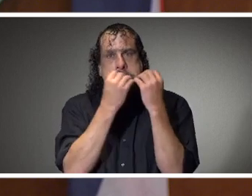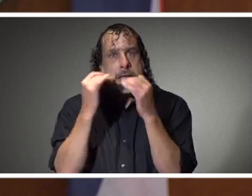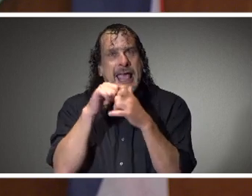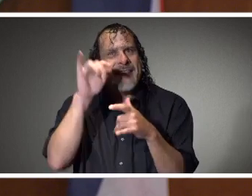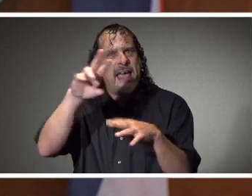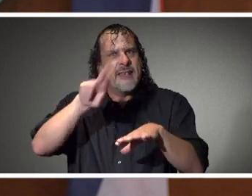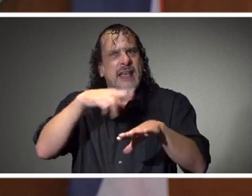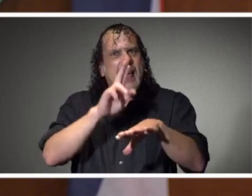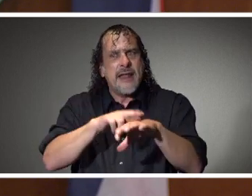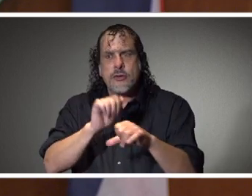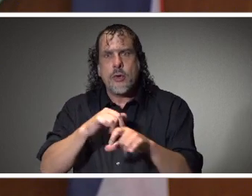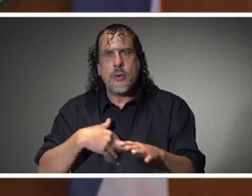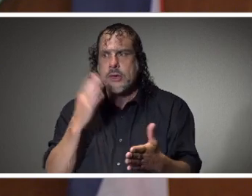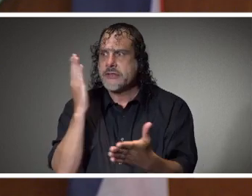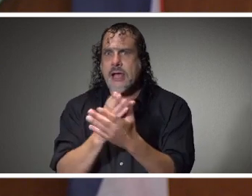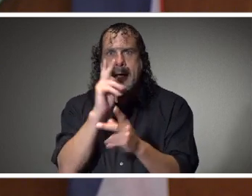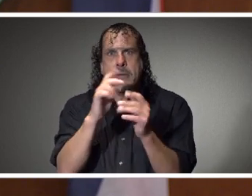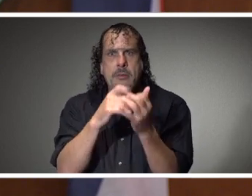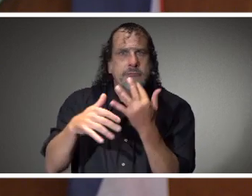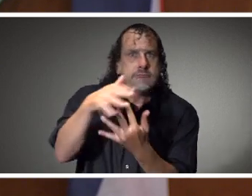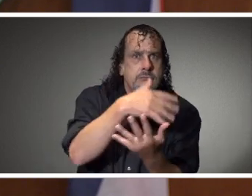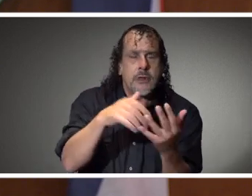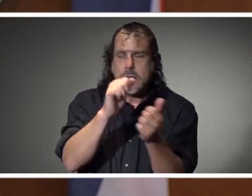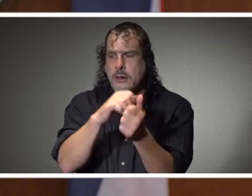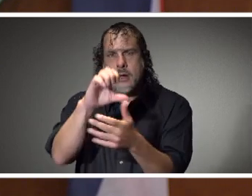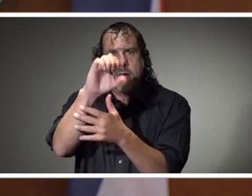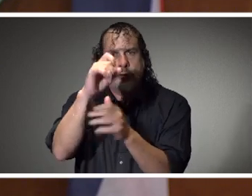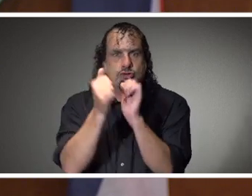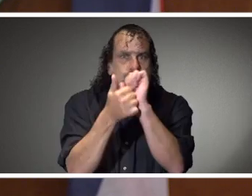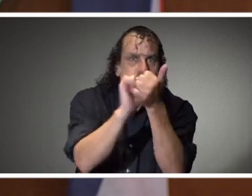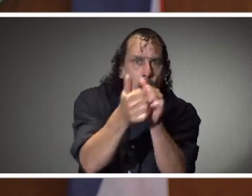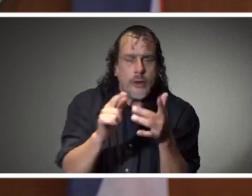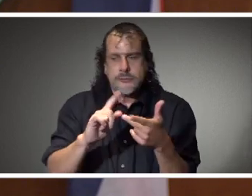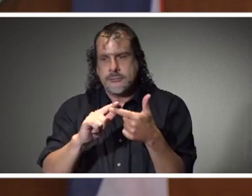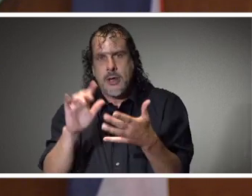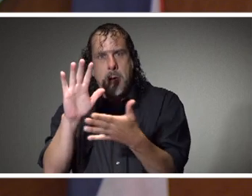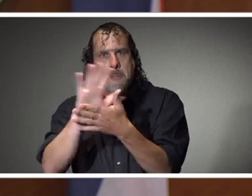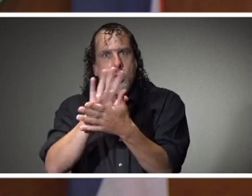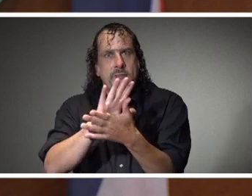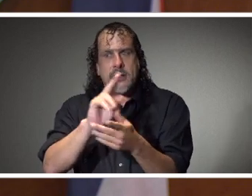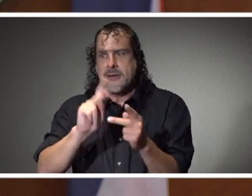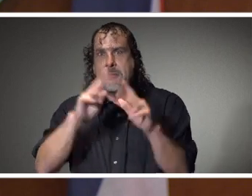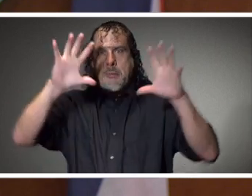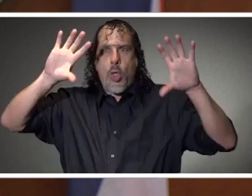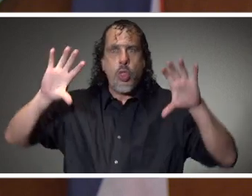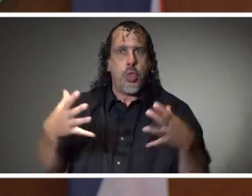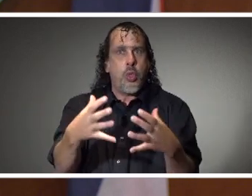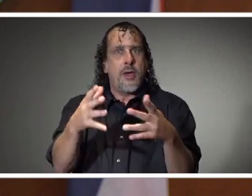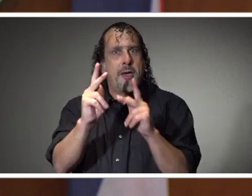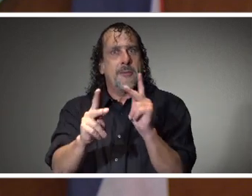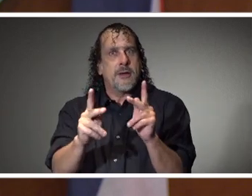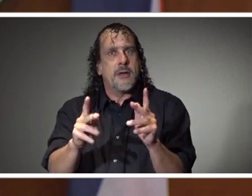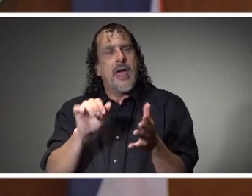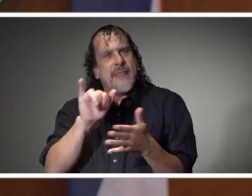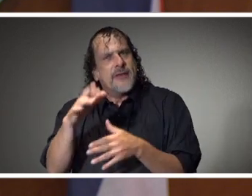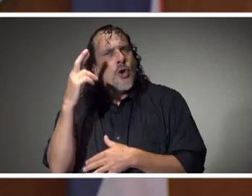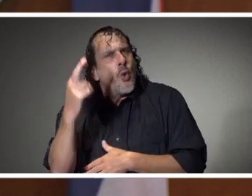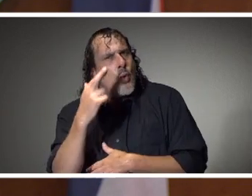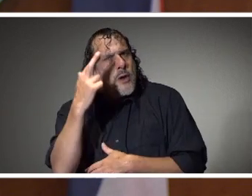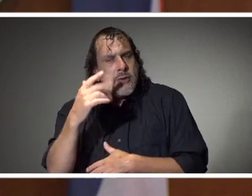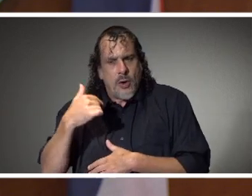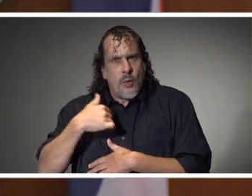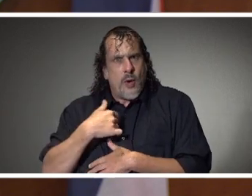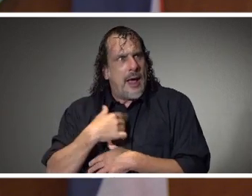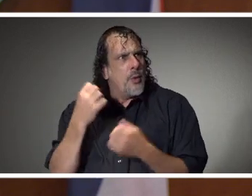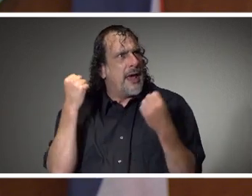remove in-person gatherings, sports, movies, togetherness. There is a reason that our community